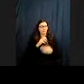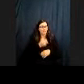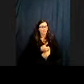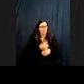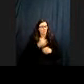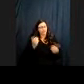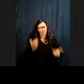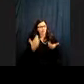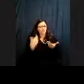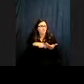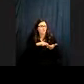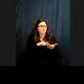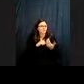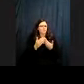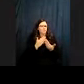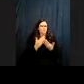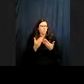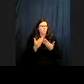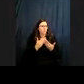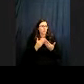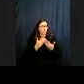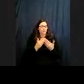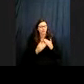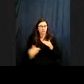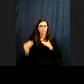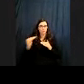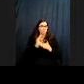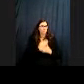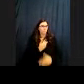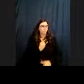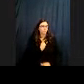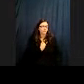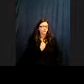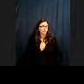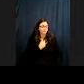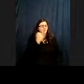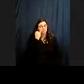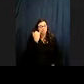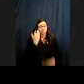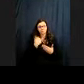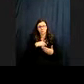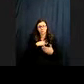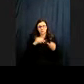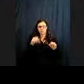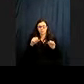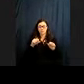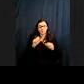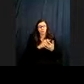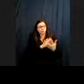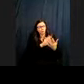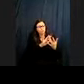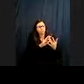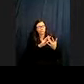us anyway, upwards of ourselves. If we might have been capable of reaching